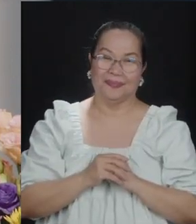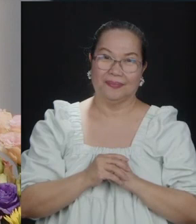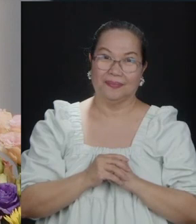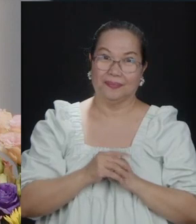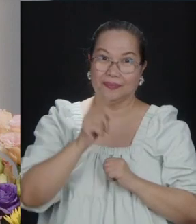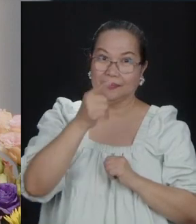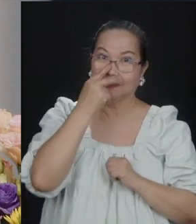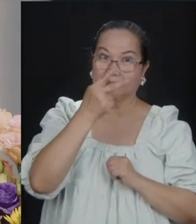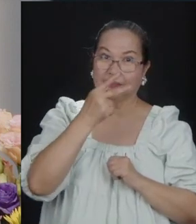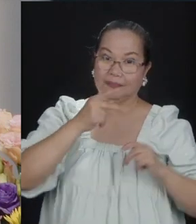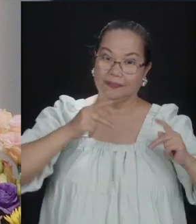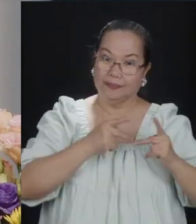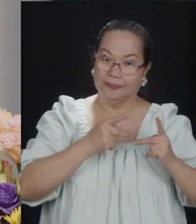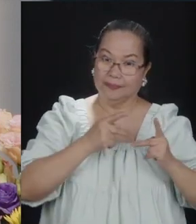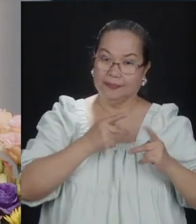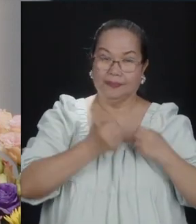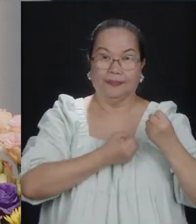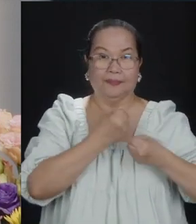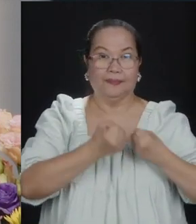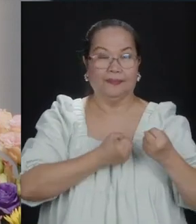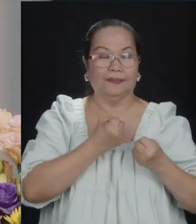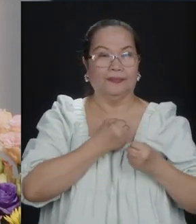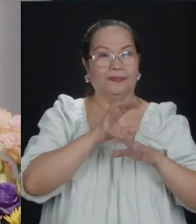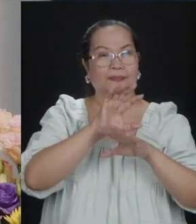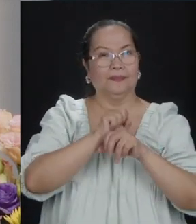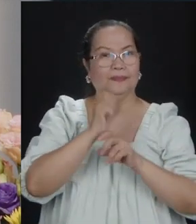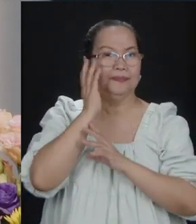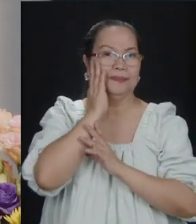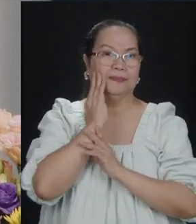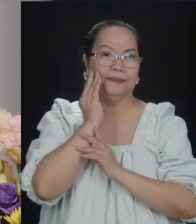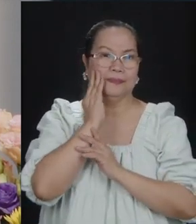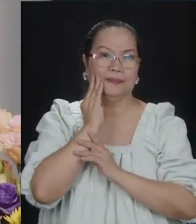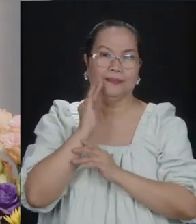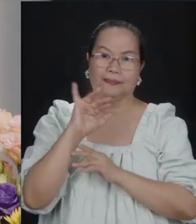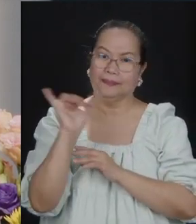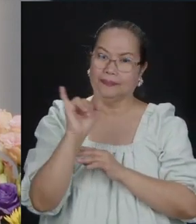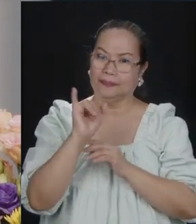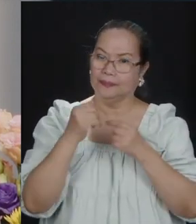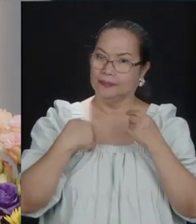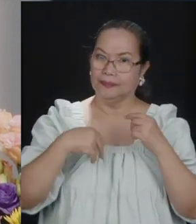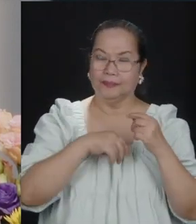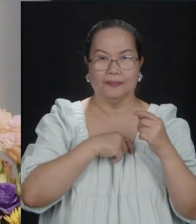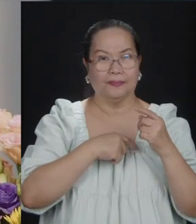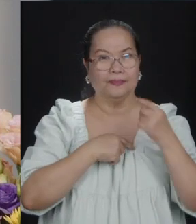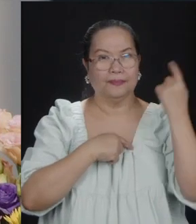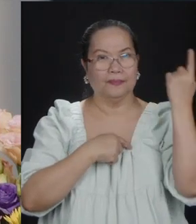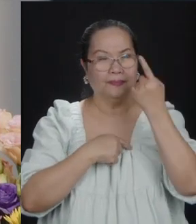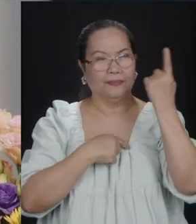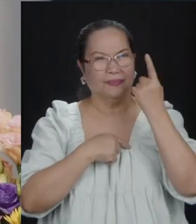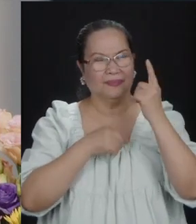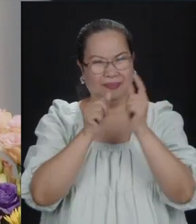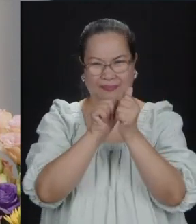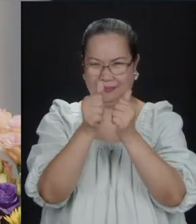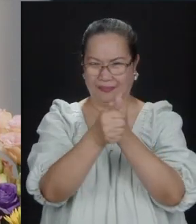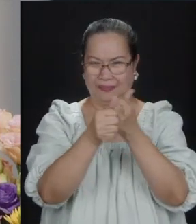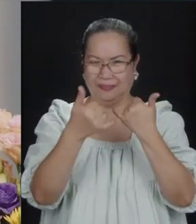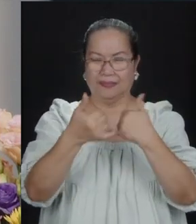You see, pain and suffering is a common experience, and it's something we often avoid in